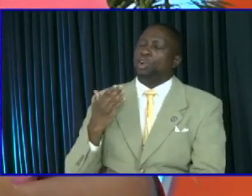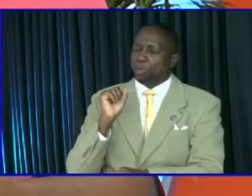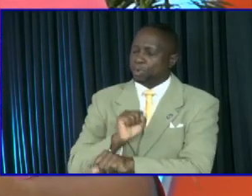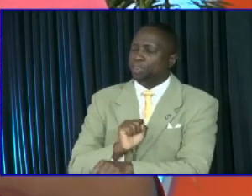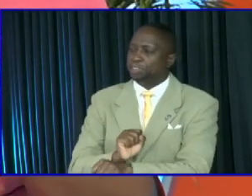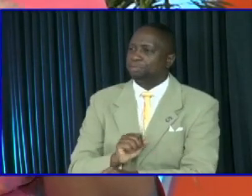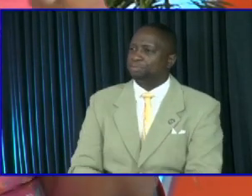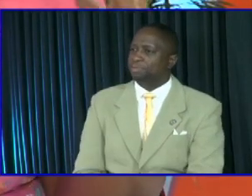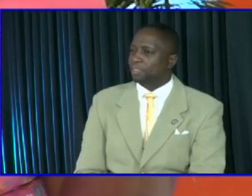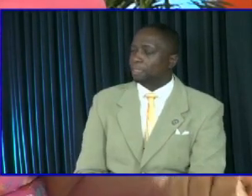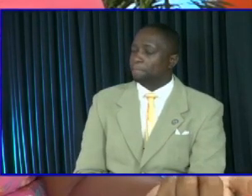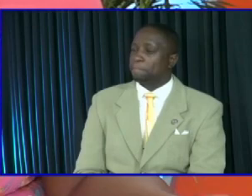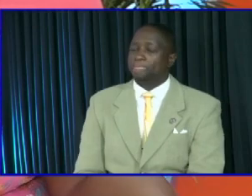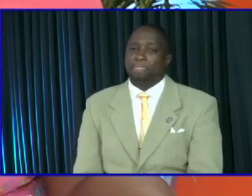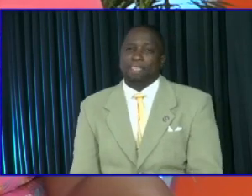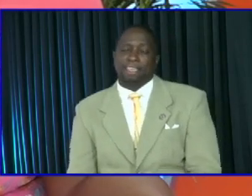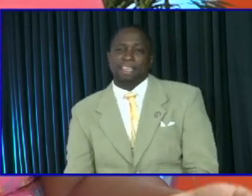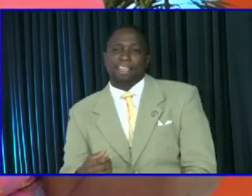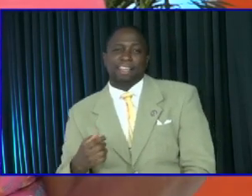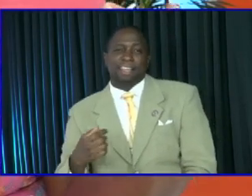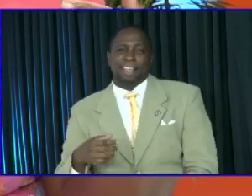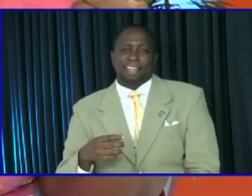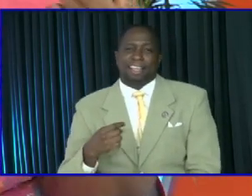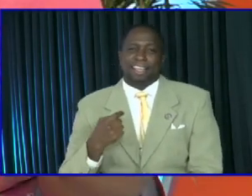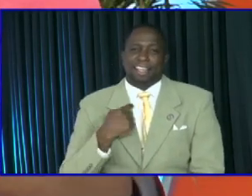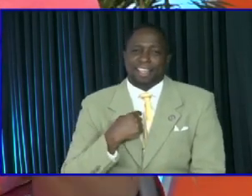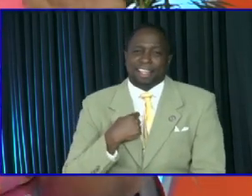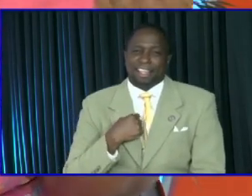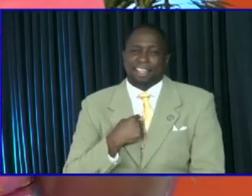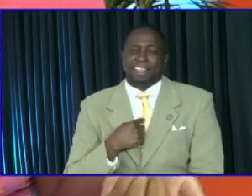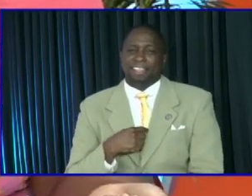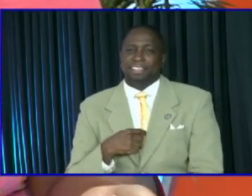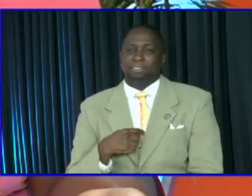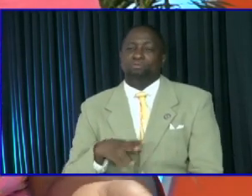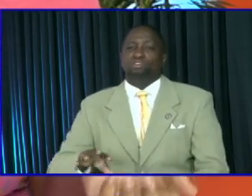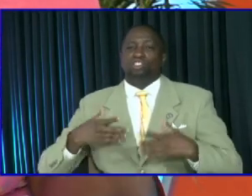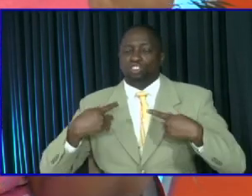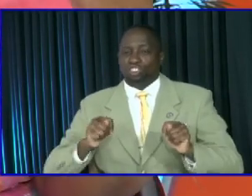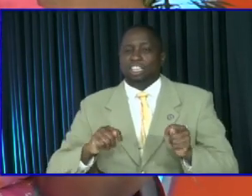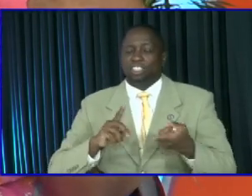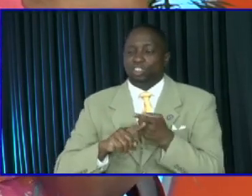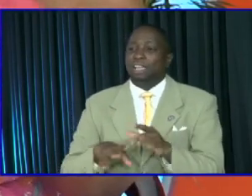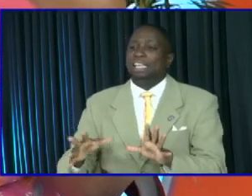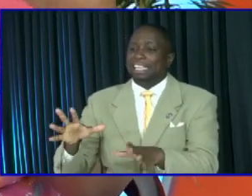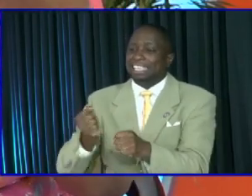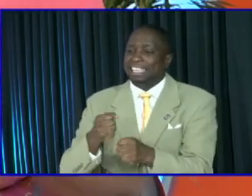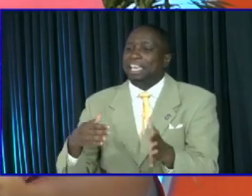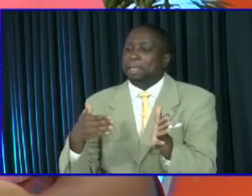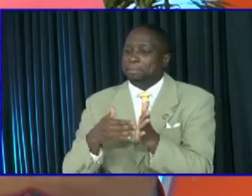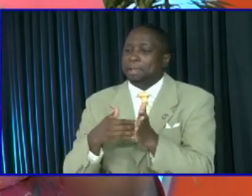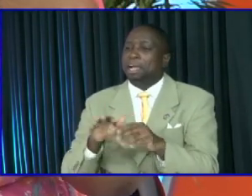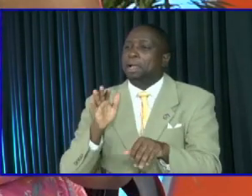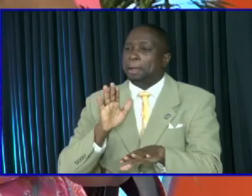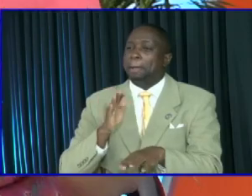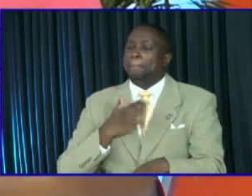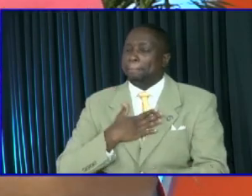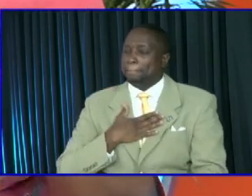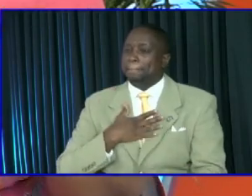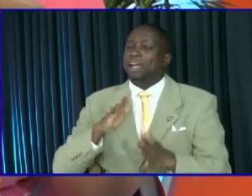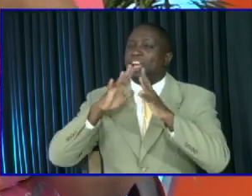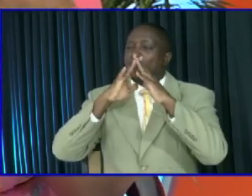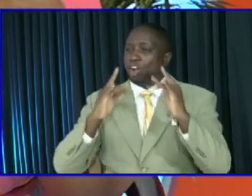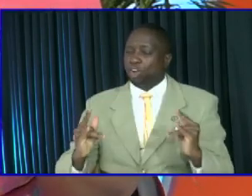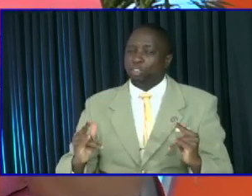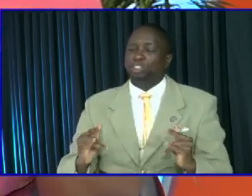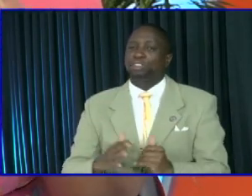As I stated before, that I was losing the house. So I am trying to regain my house. So by regaining my horse require me to do